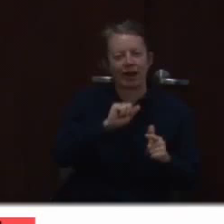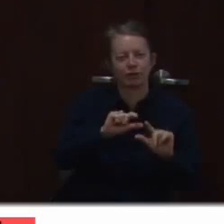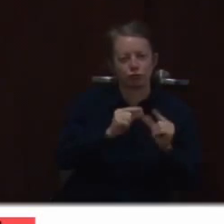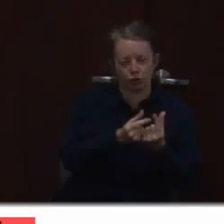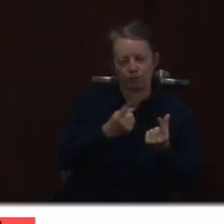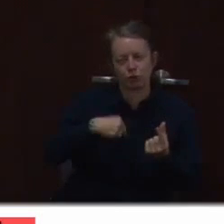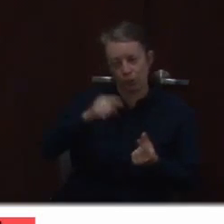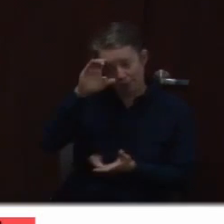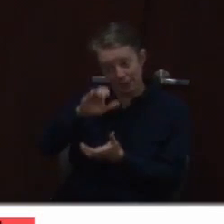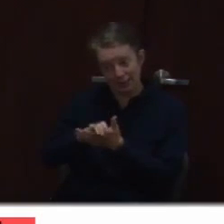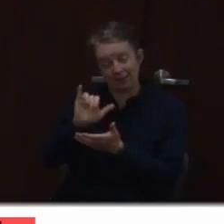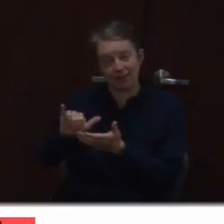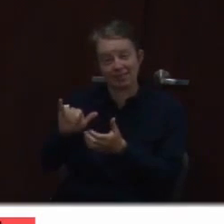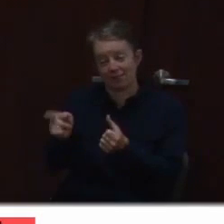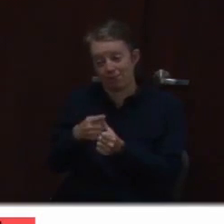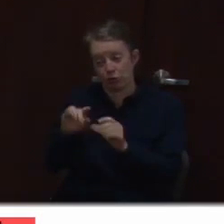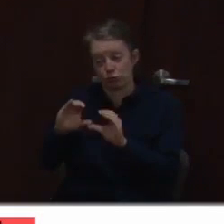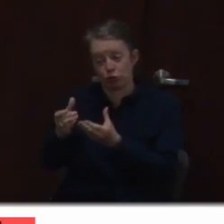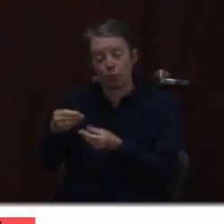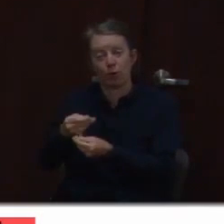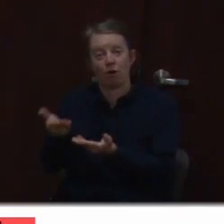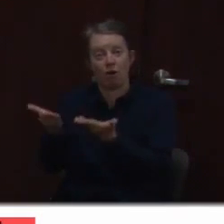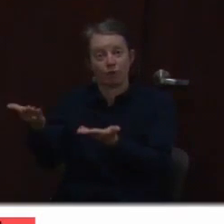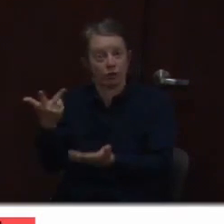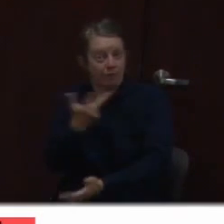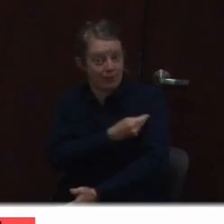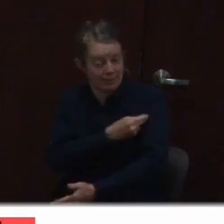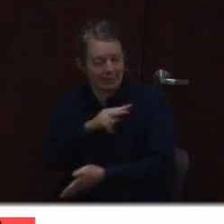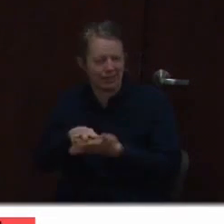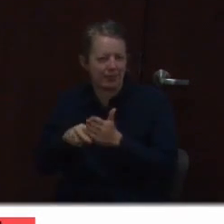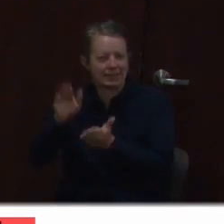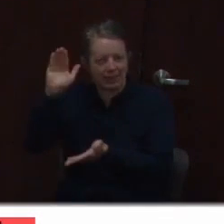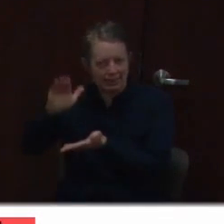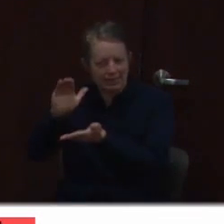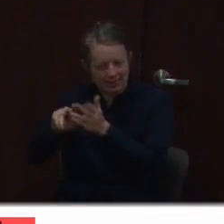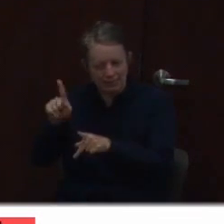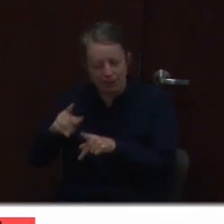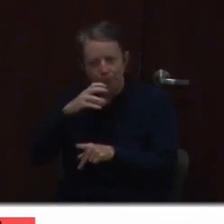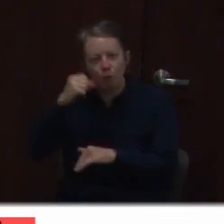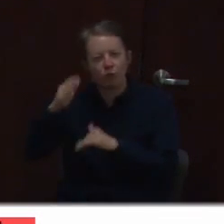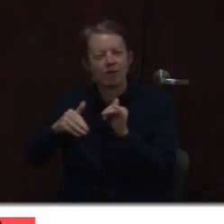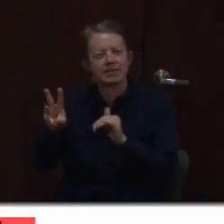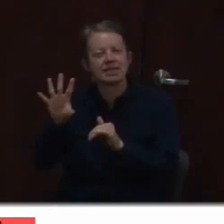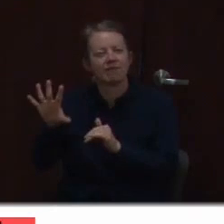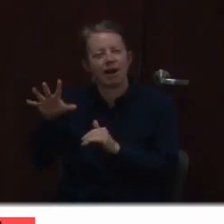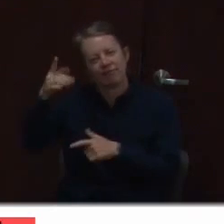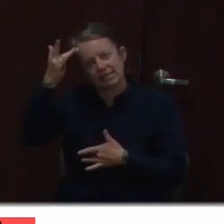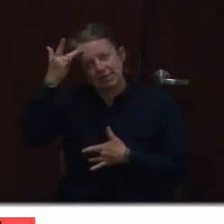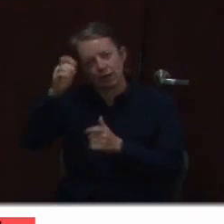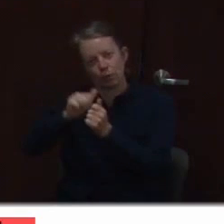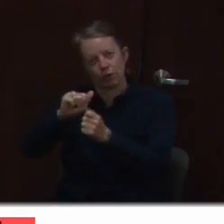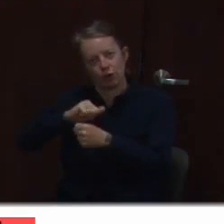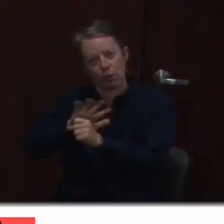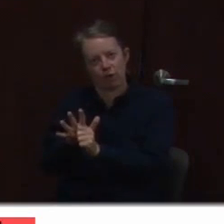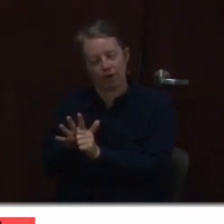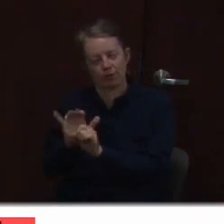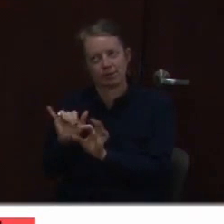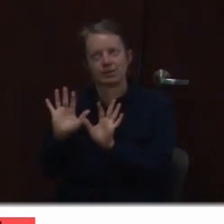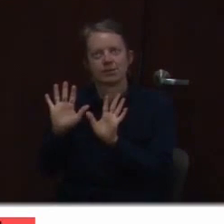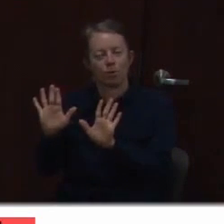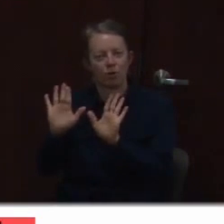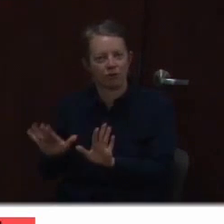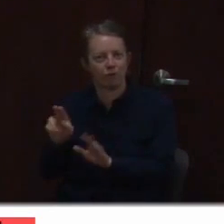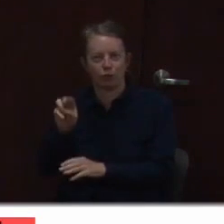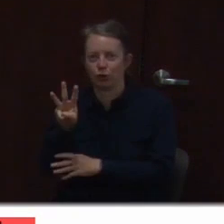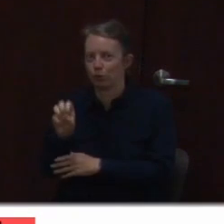first rollout of vaccine, that we're seeing less and less of our 65-year-olds with new cases, which is wonderful to hear,